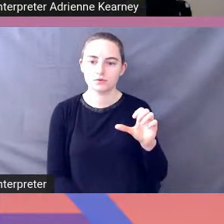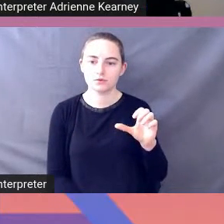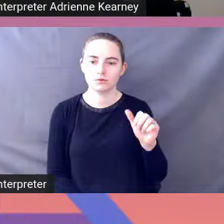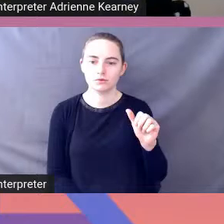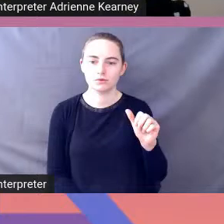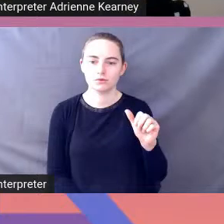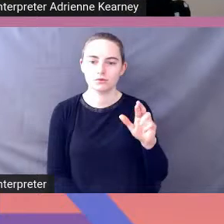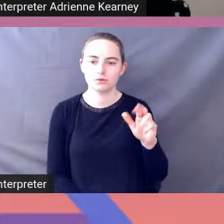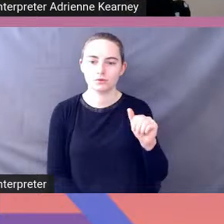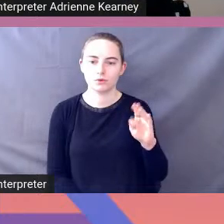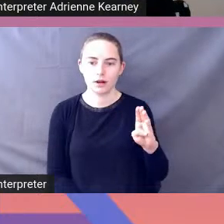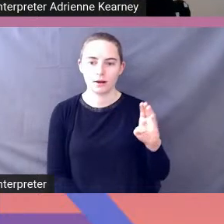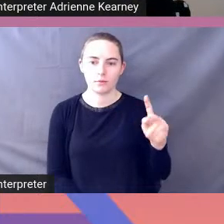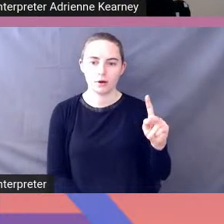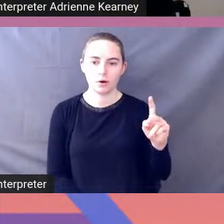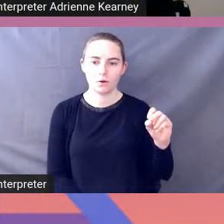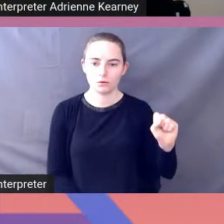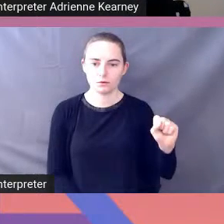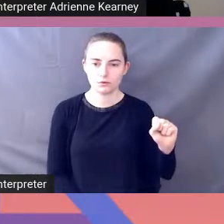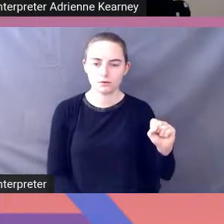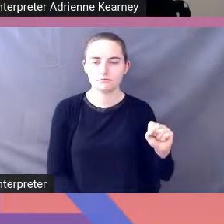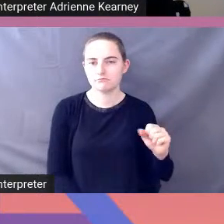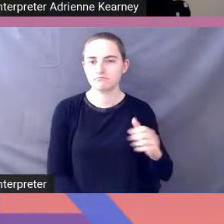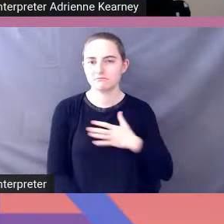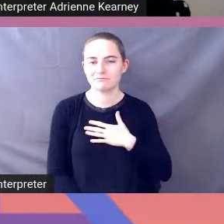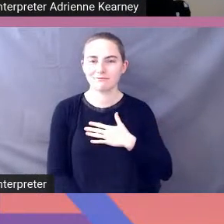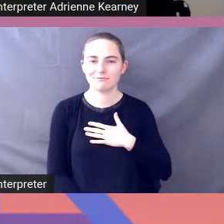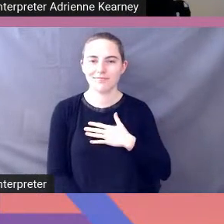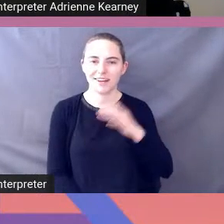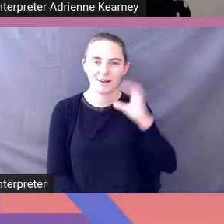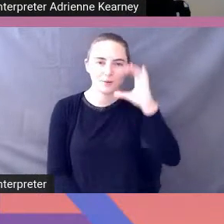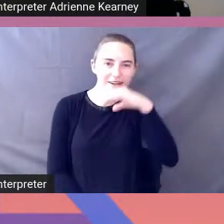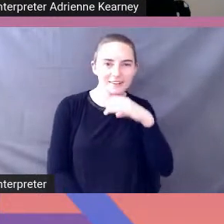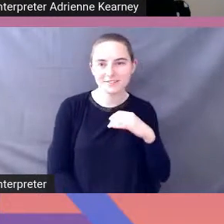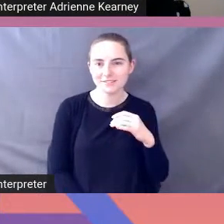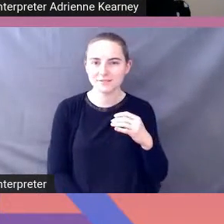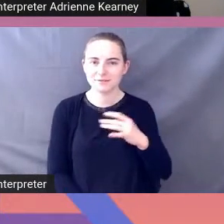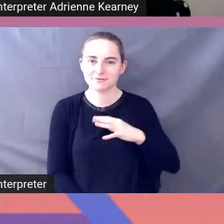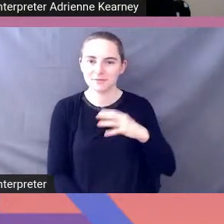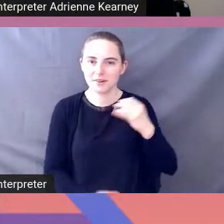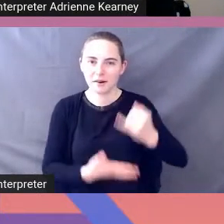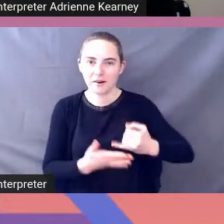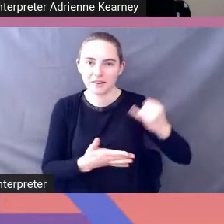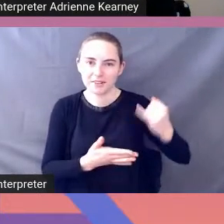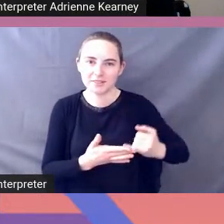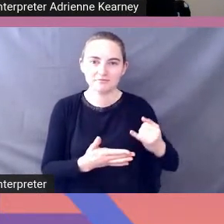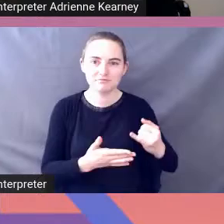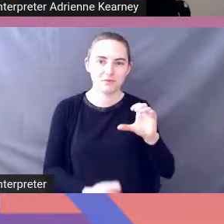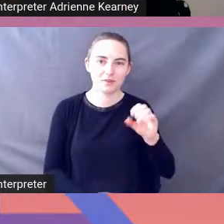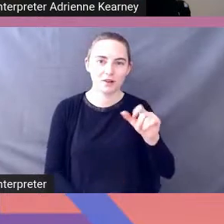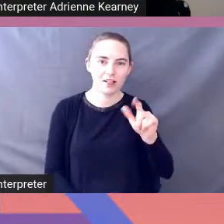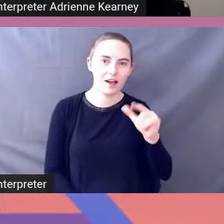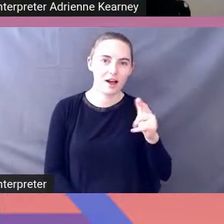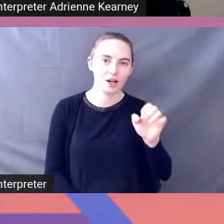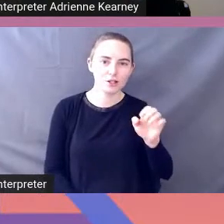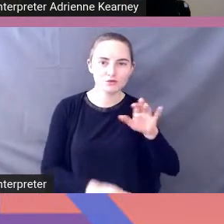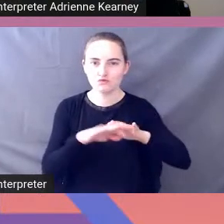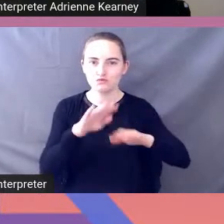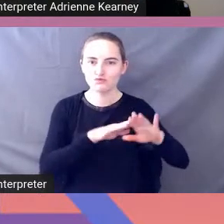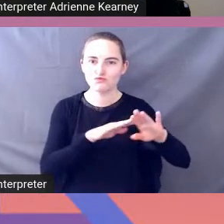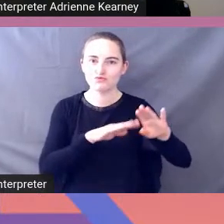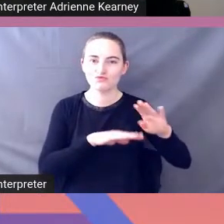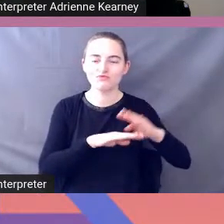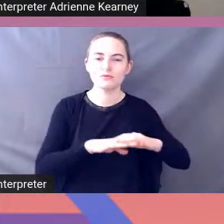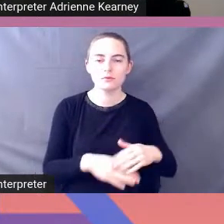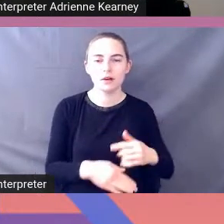and collages. I don't really have anything going on, but like, hey, DM me if you want to talk. I'm always here to talk about, women's